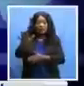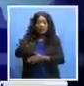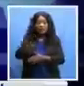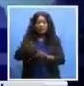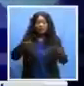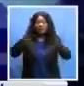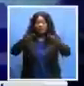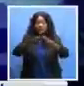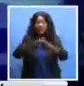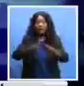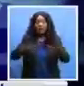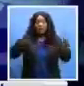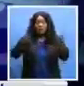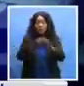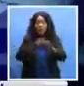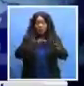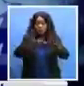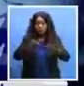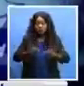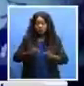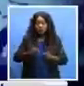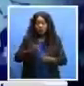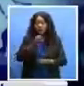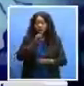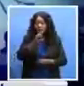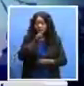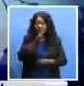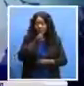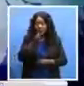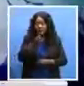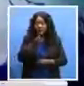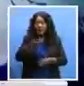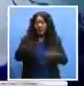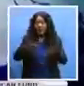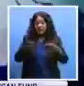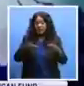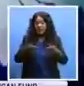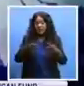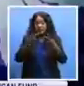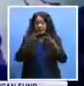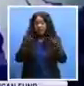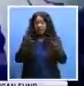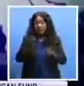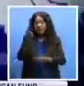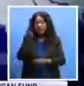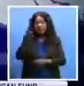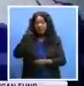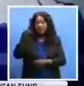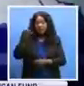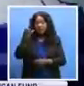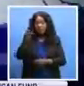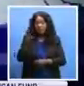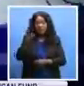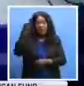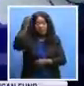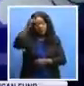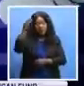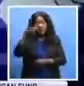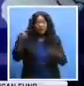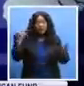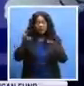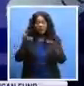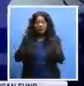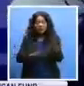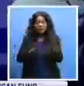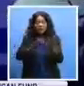account. Special Assistant to the President for Press and Public Relations, Amos Chanda, says Ministry of Community Development Permanent